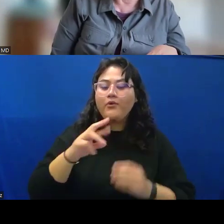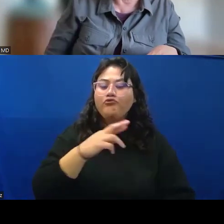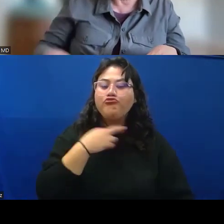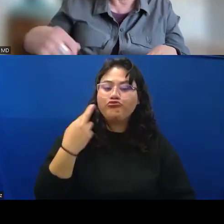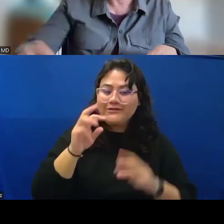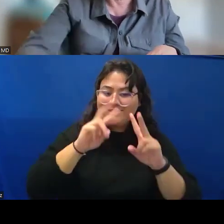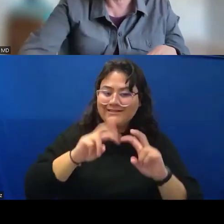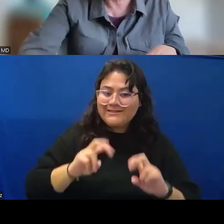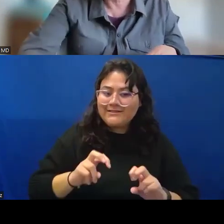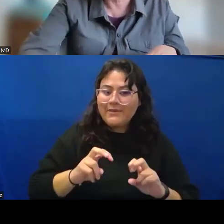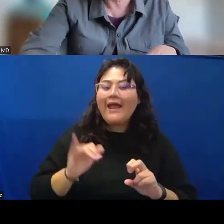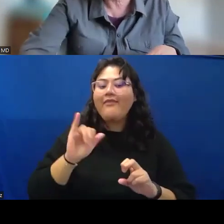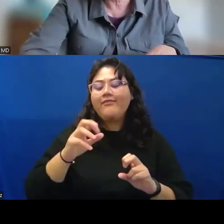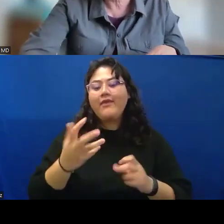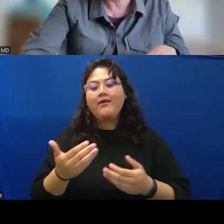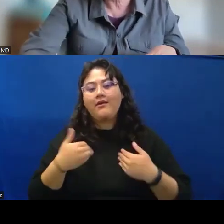research.